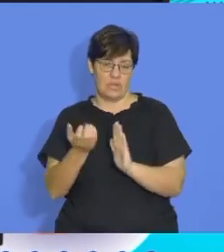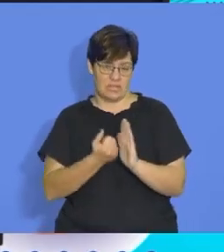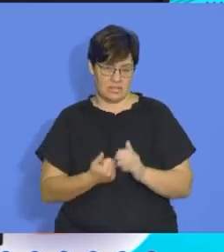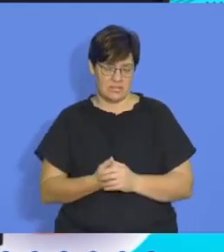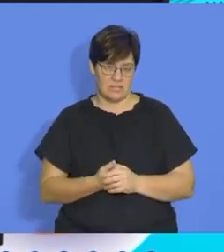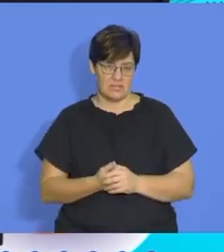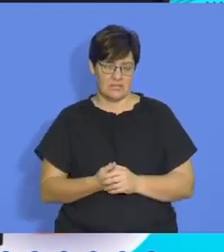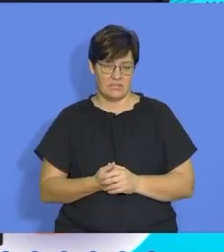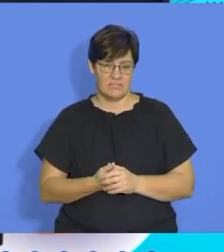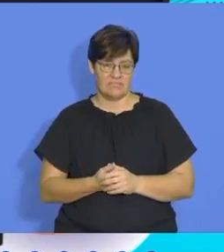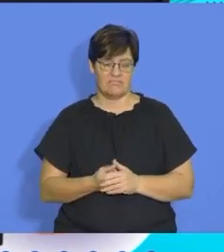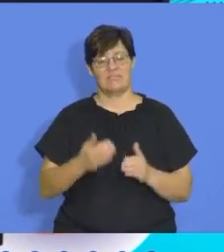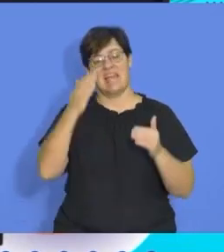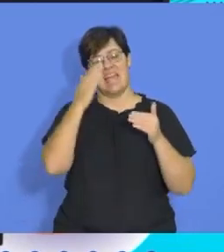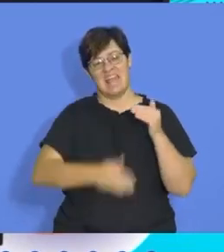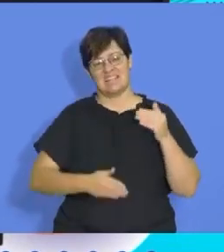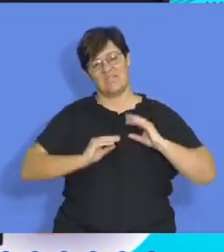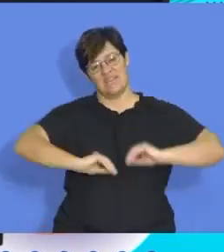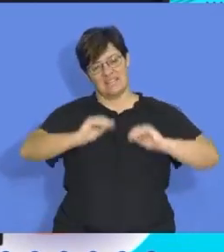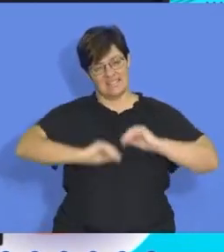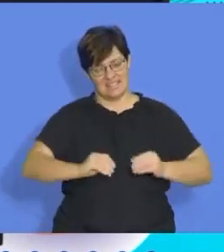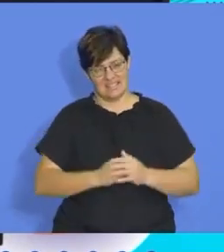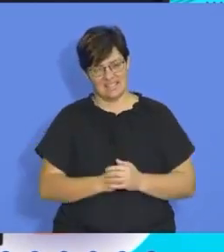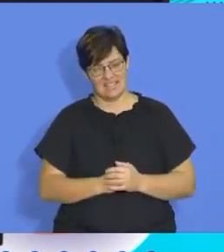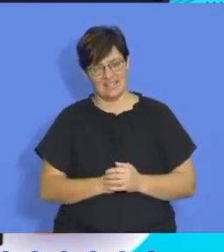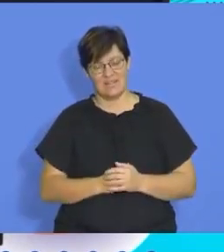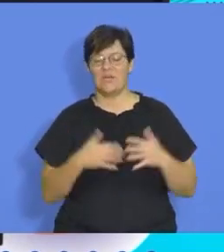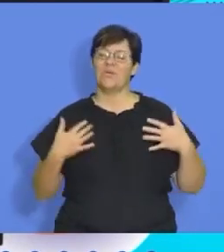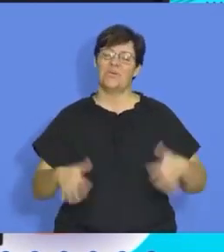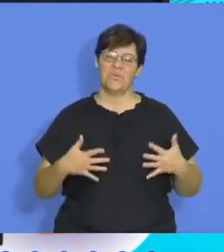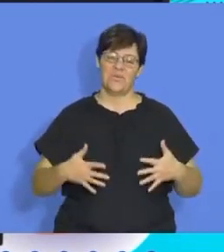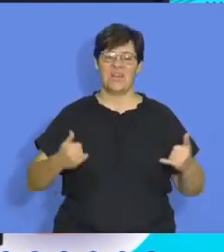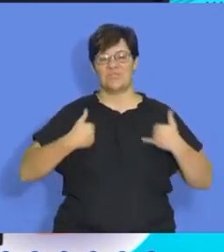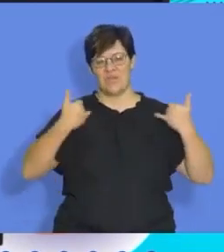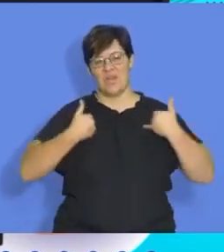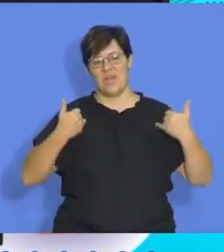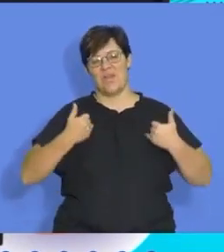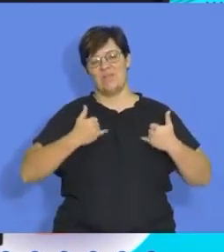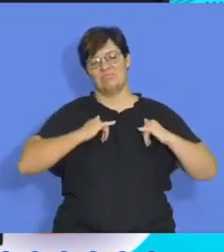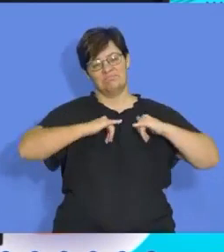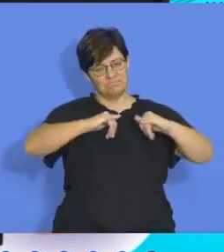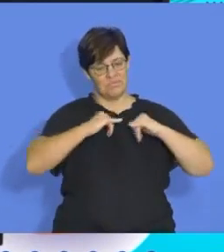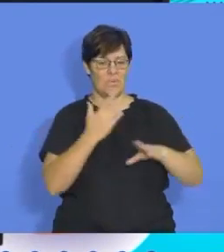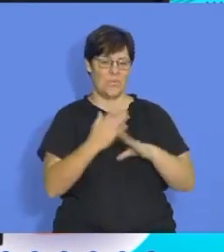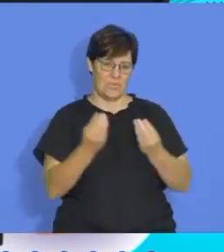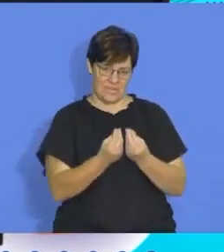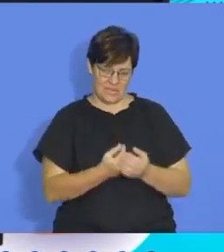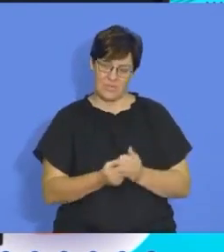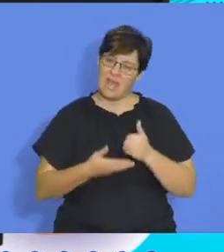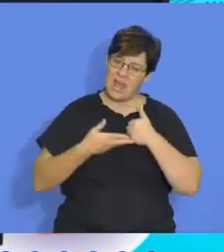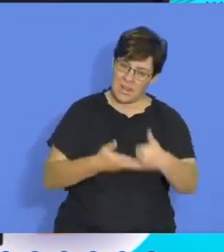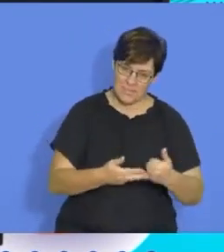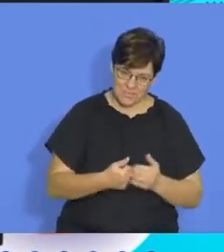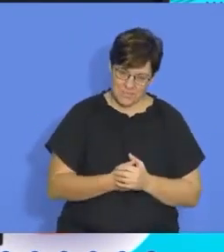well as drawings. Right, we've come to the end of our lesson. It's been an absolute pleasure,